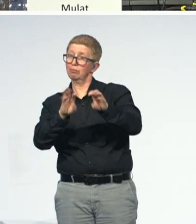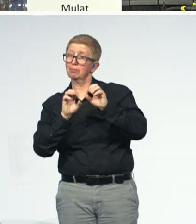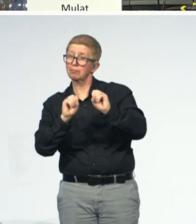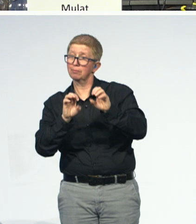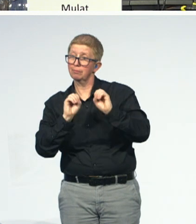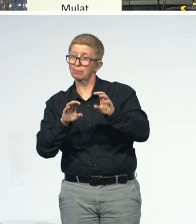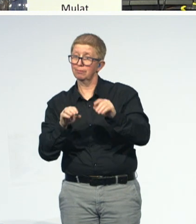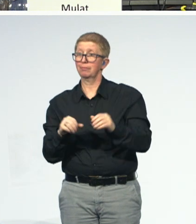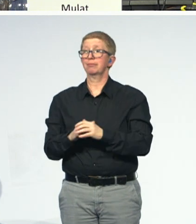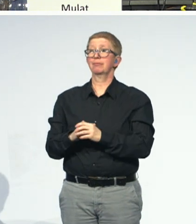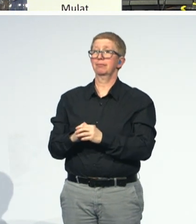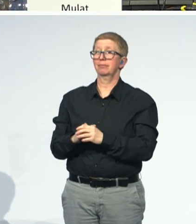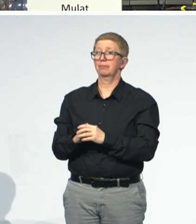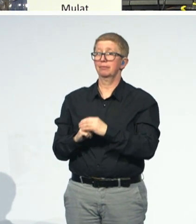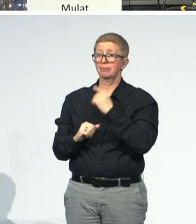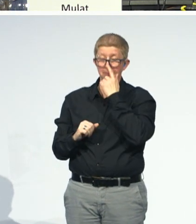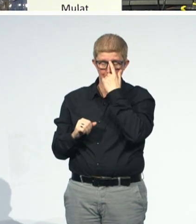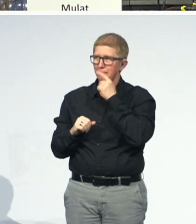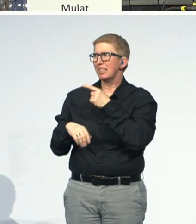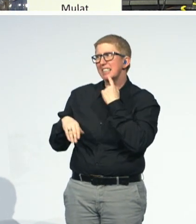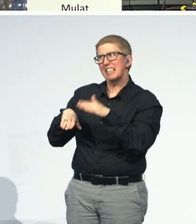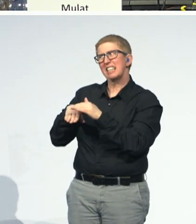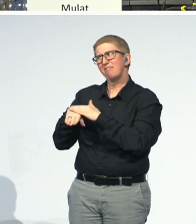red light. Oh, okay.